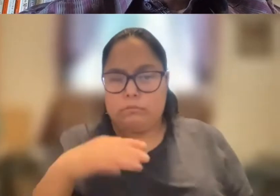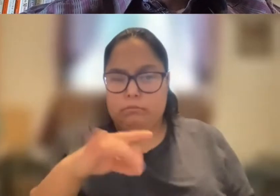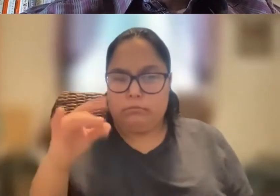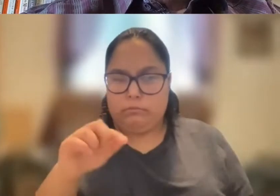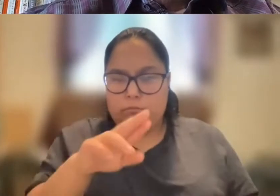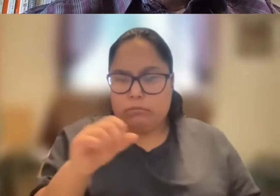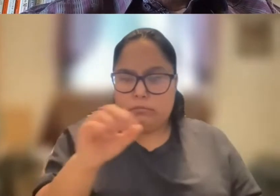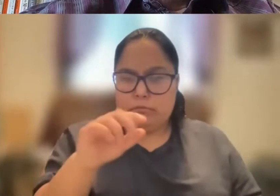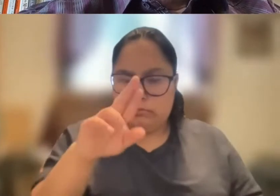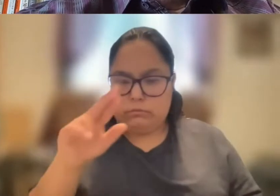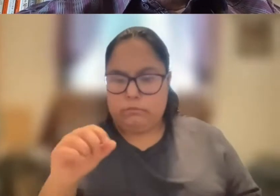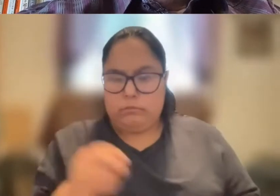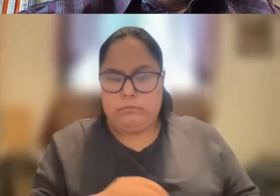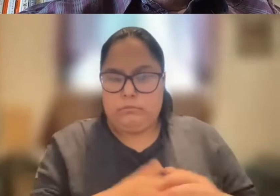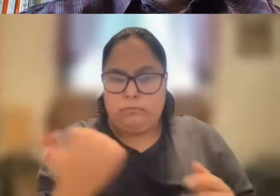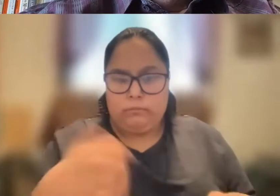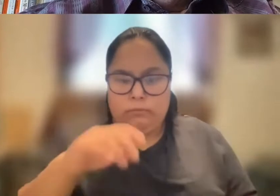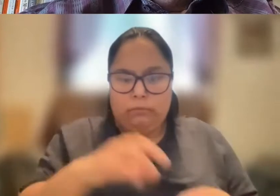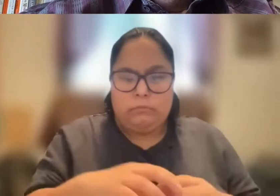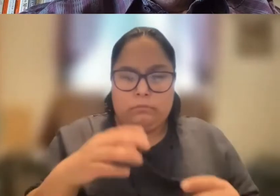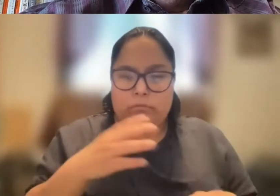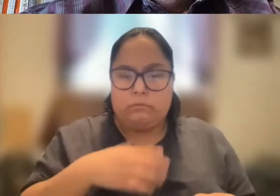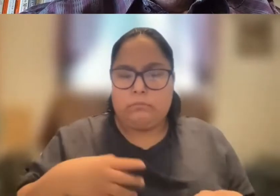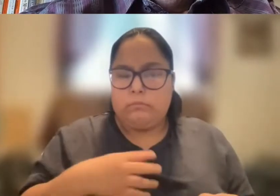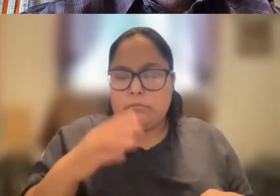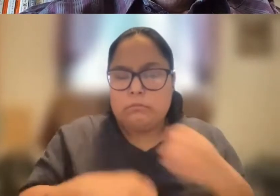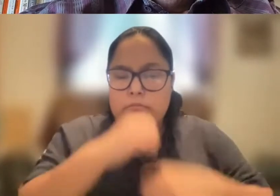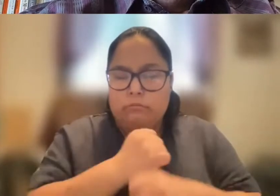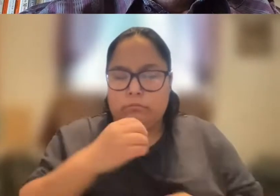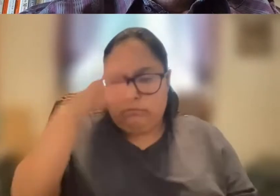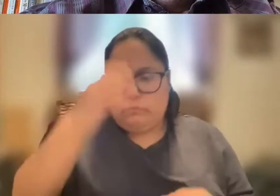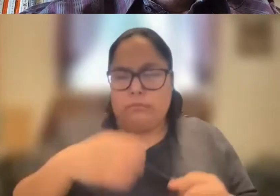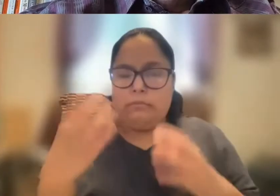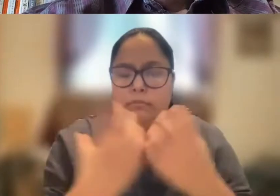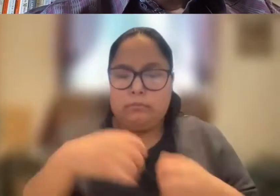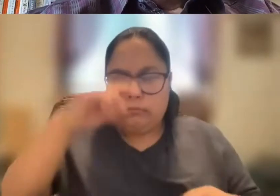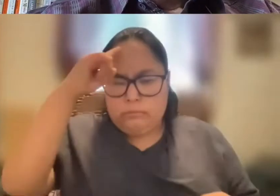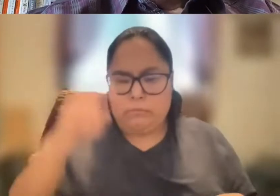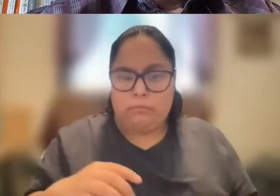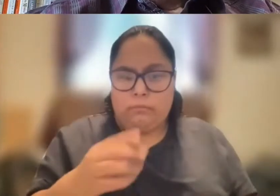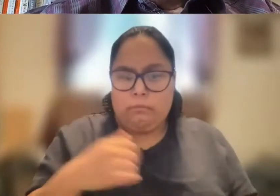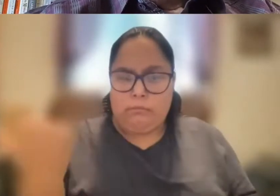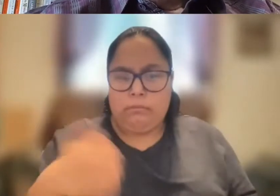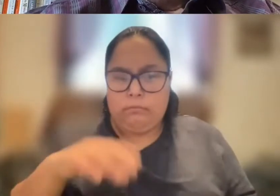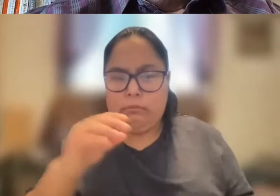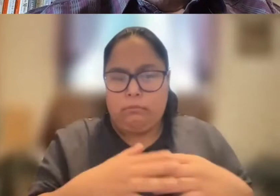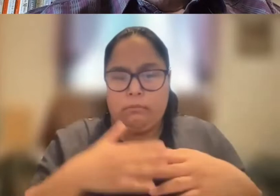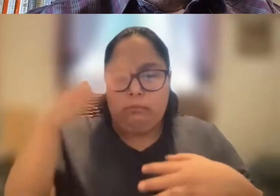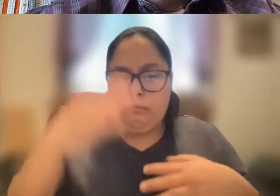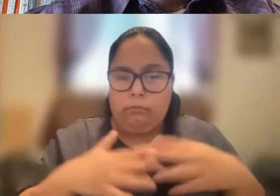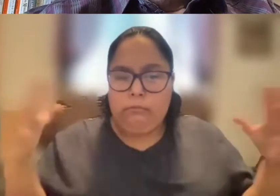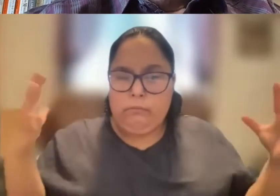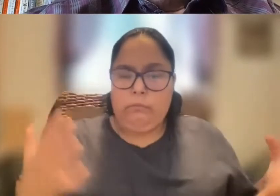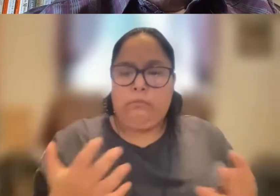favoritism, old boys club out of the equation. The downside to that is the criminal court system is already overwhelmed, and I'm